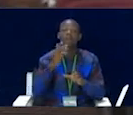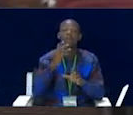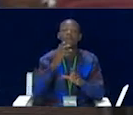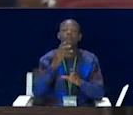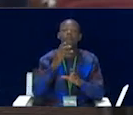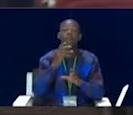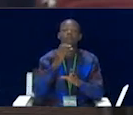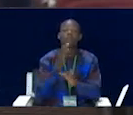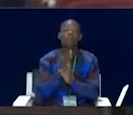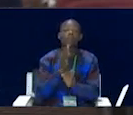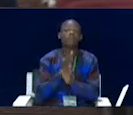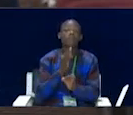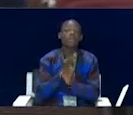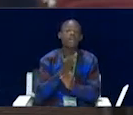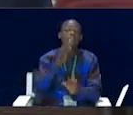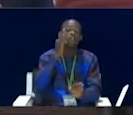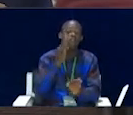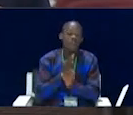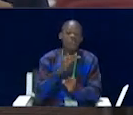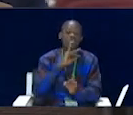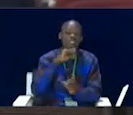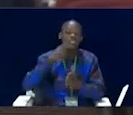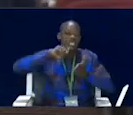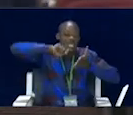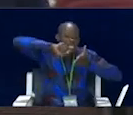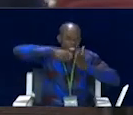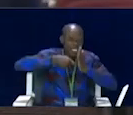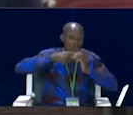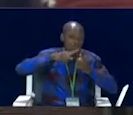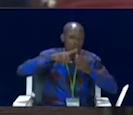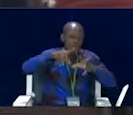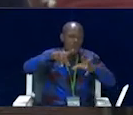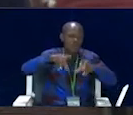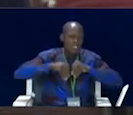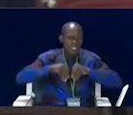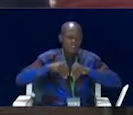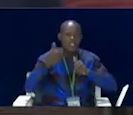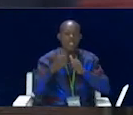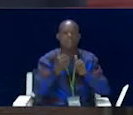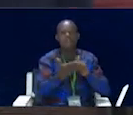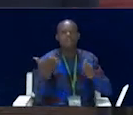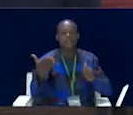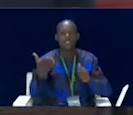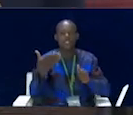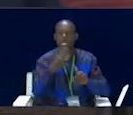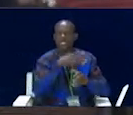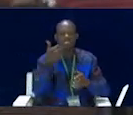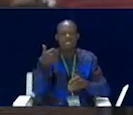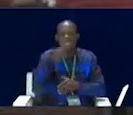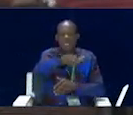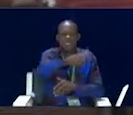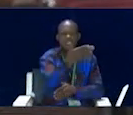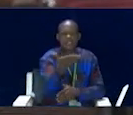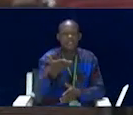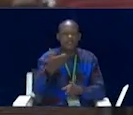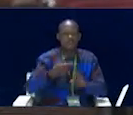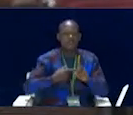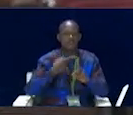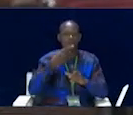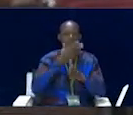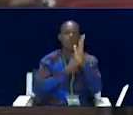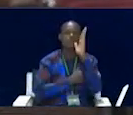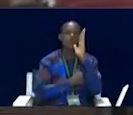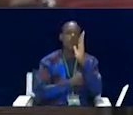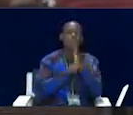the key to receiving anything and everything from God. Faith is